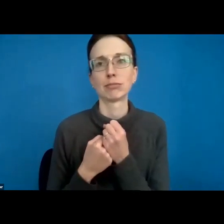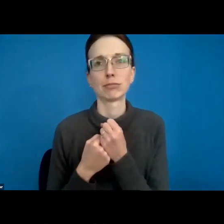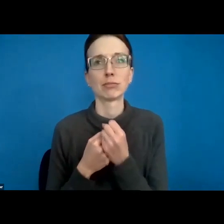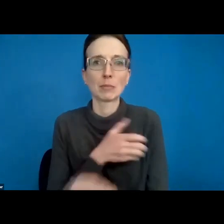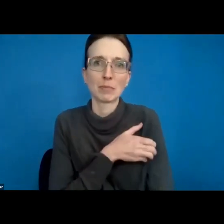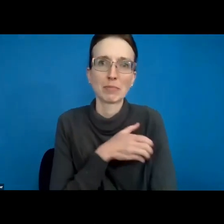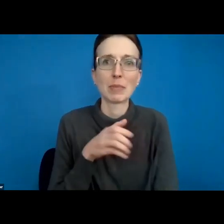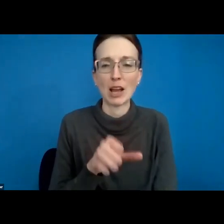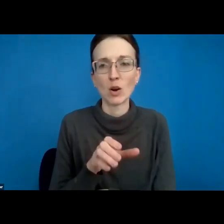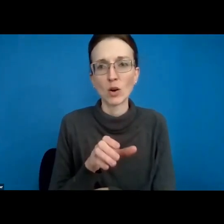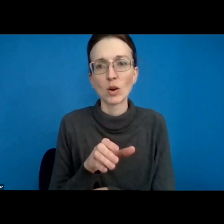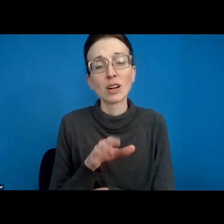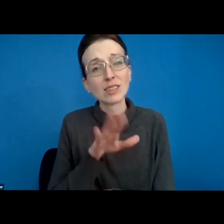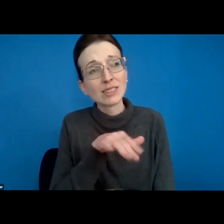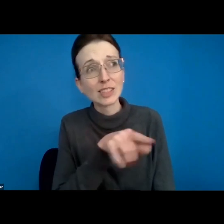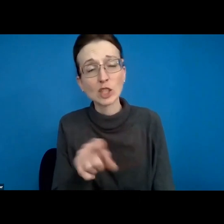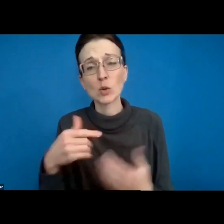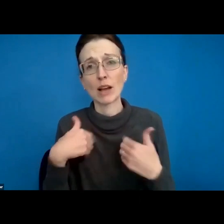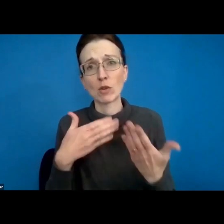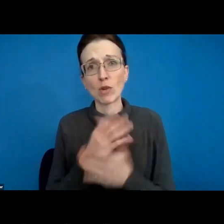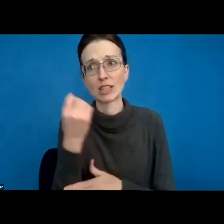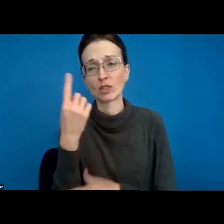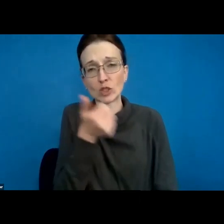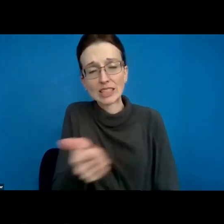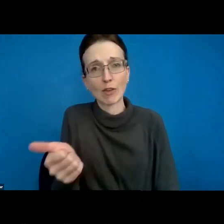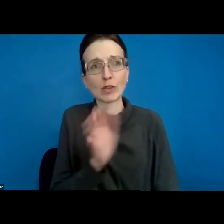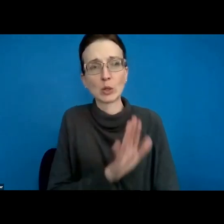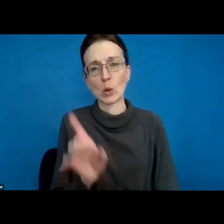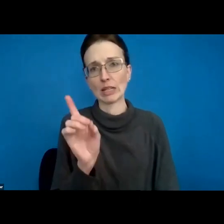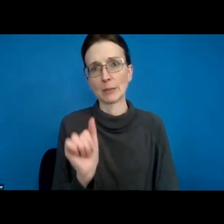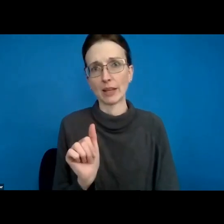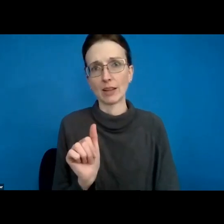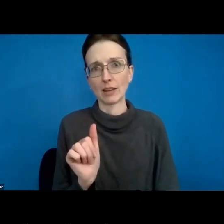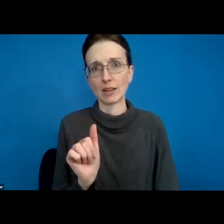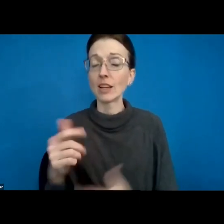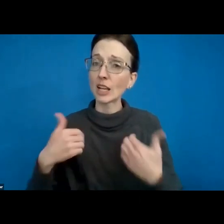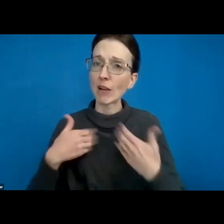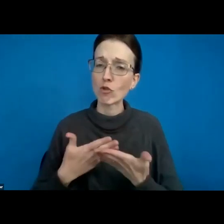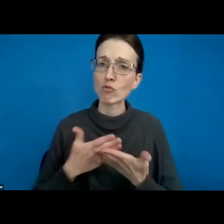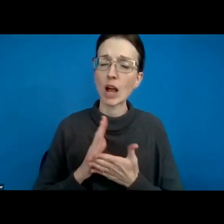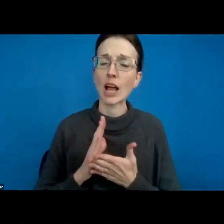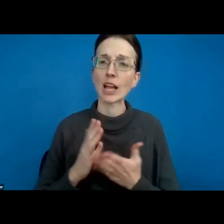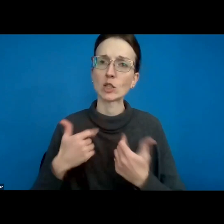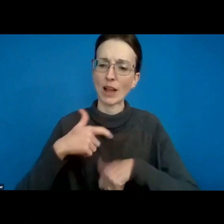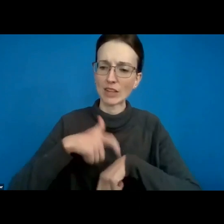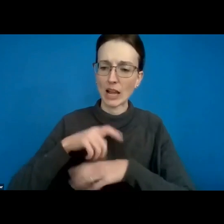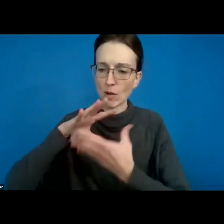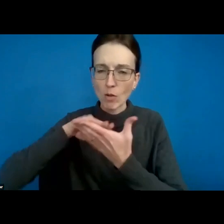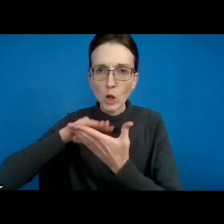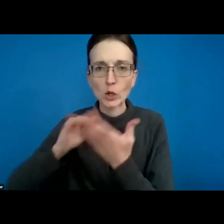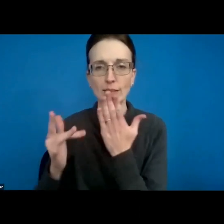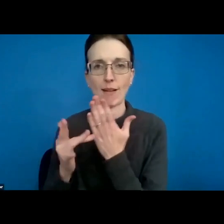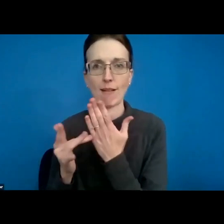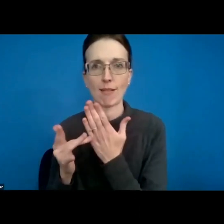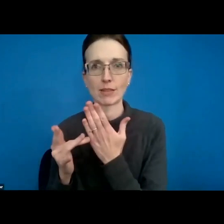have a right to understand yourself and your disability. You have the right to get that time to learn the technology, not